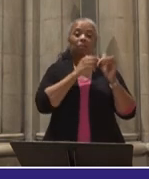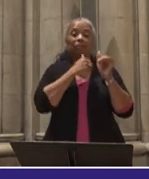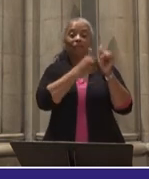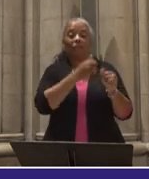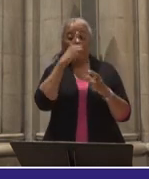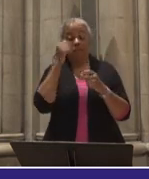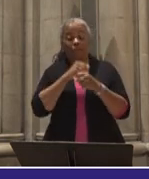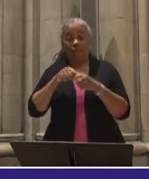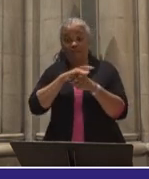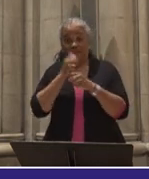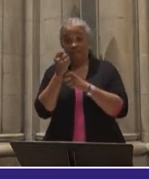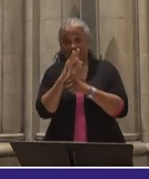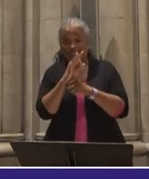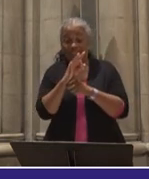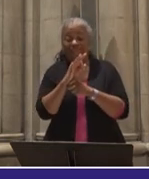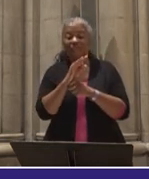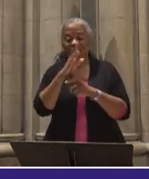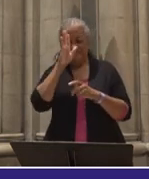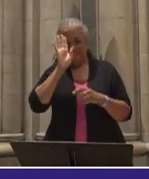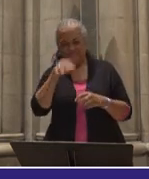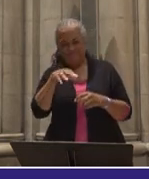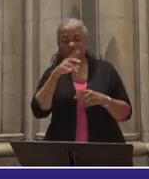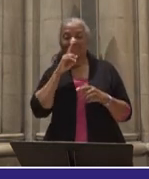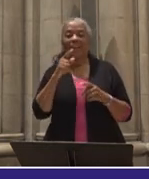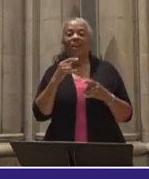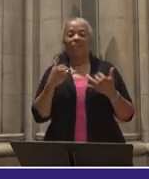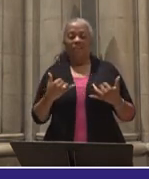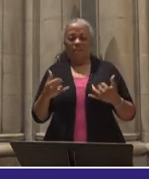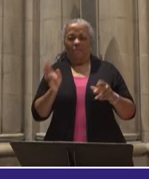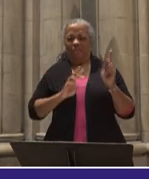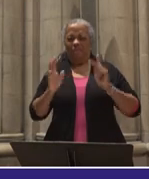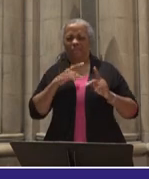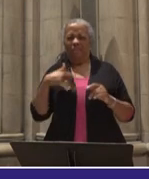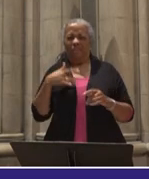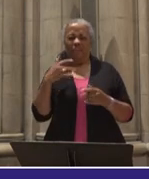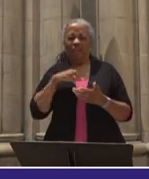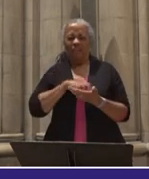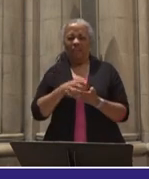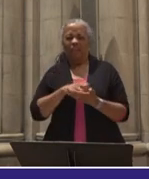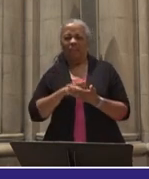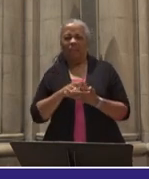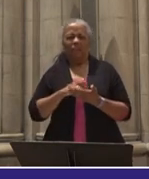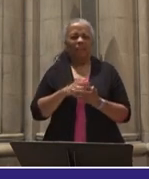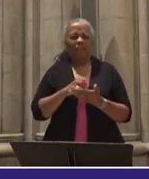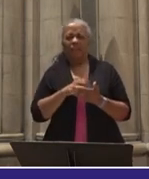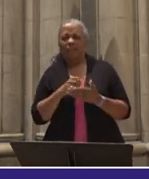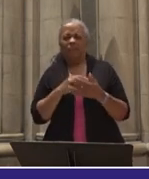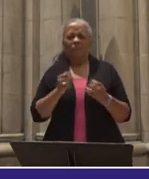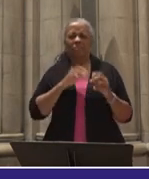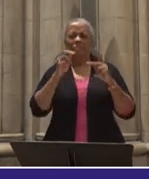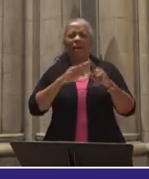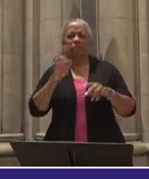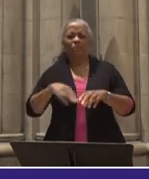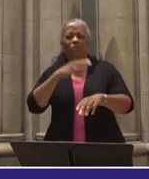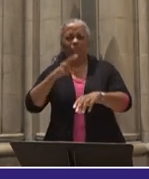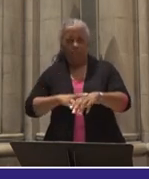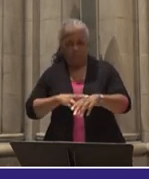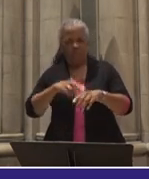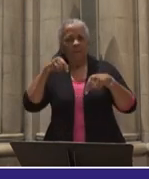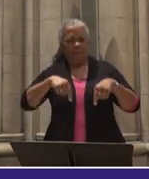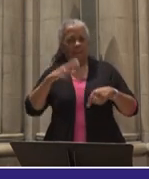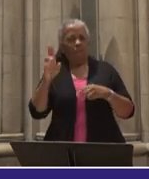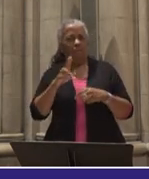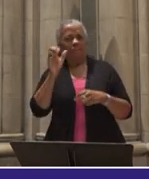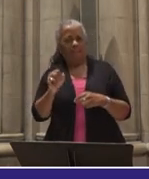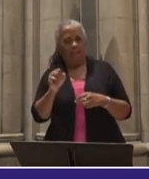COVID-19, there is a restlessness for a return to normalcy in this country, if